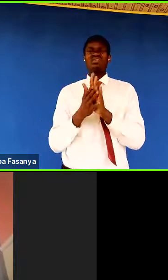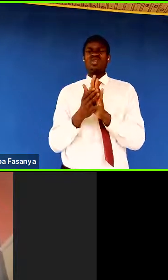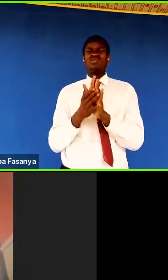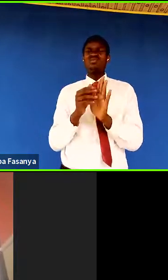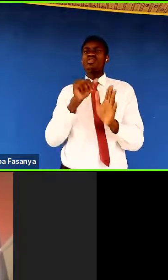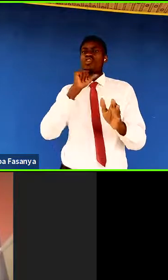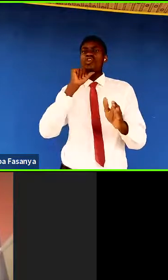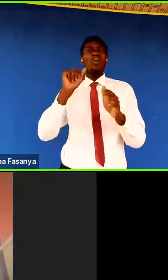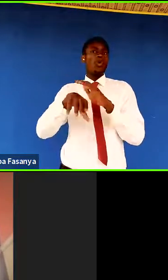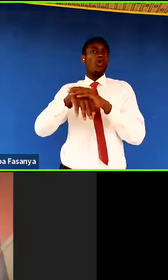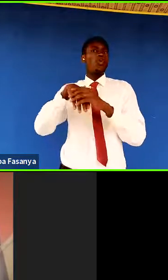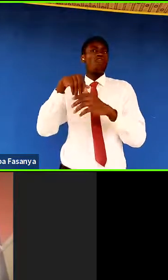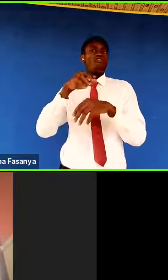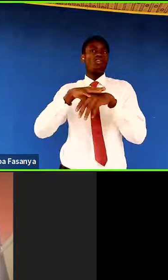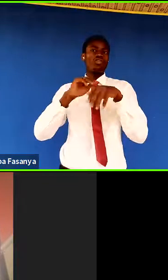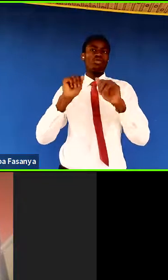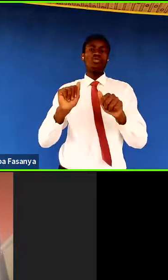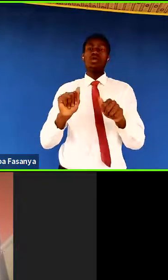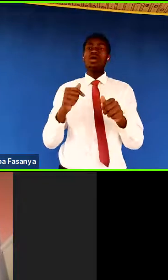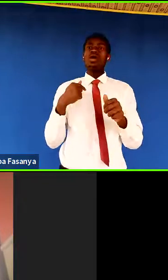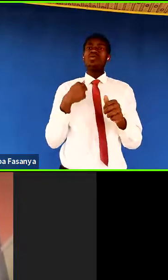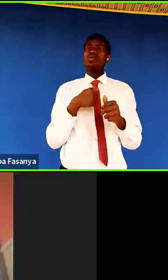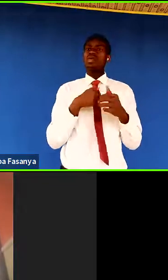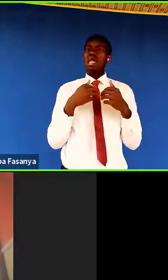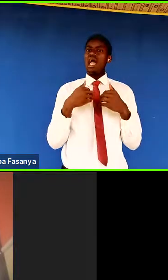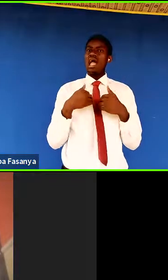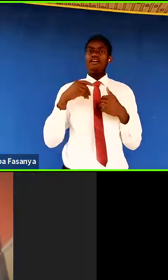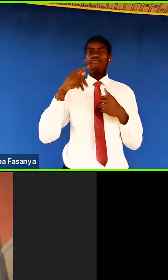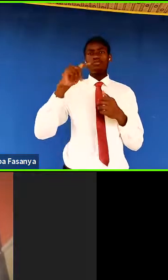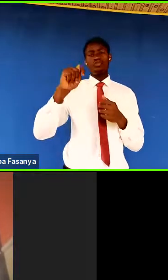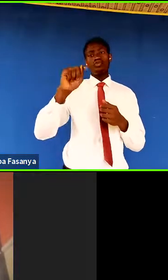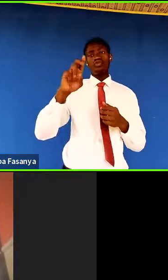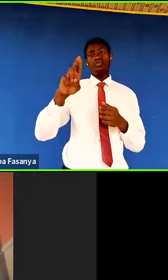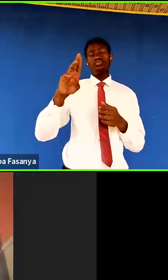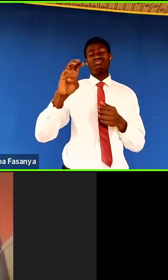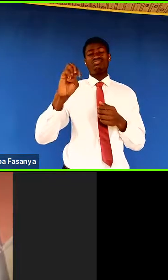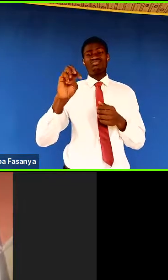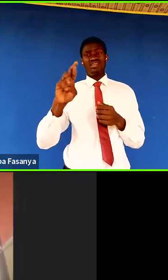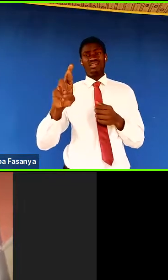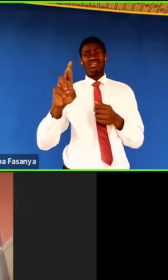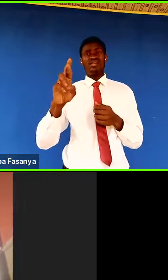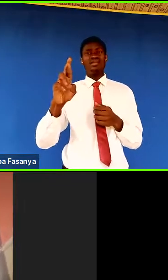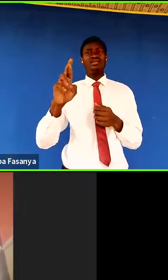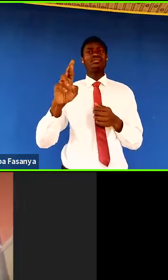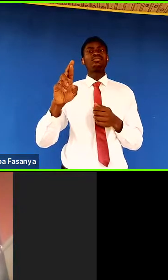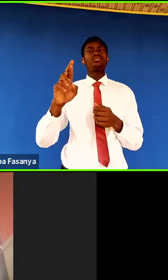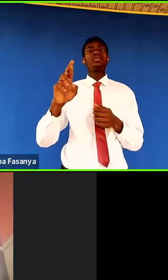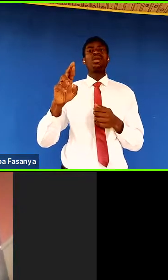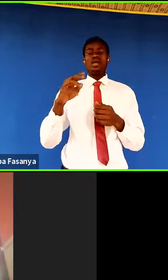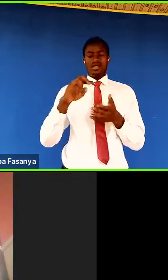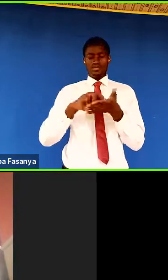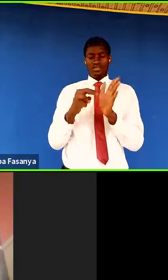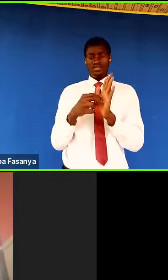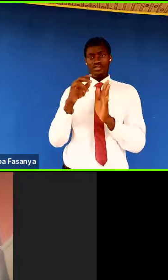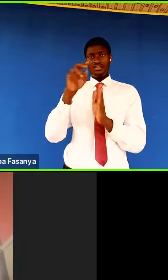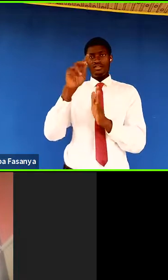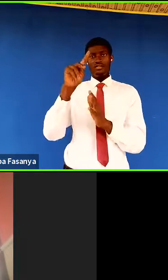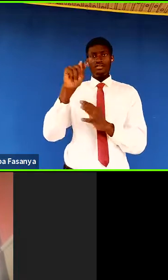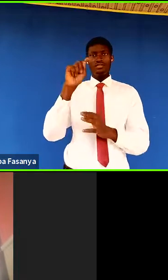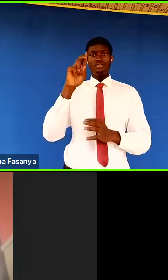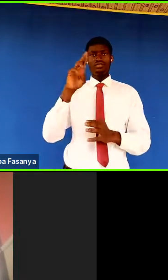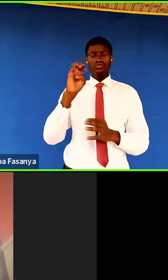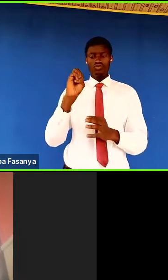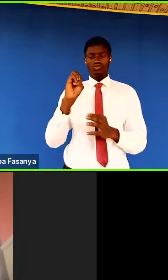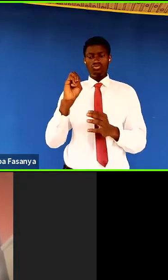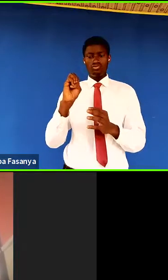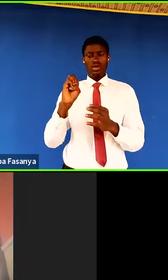we have what we call tubal spasm. So the tubes kind of contract, okay, and when the person reading the HSG is reading